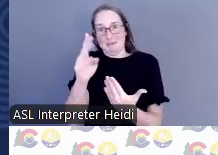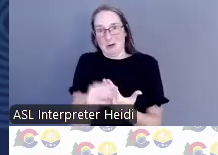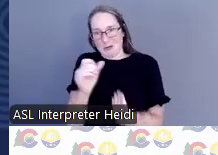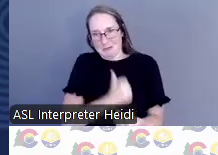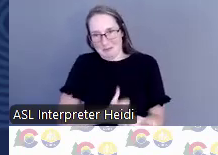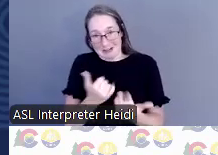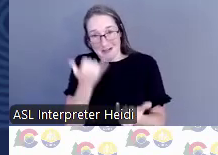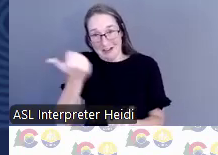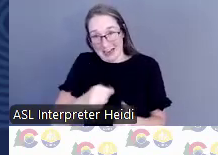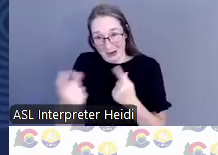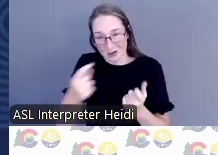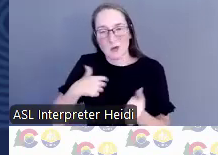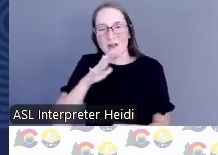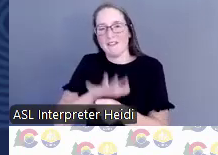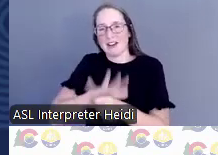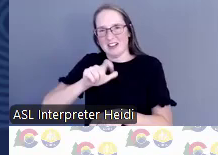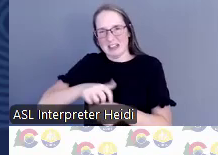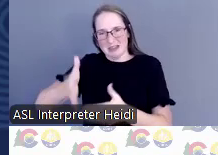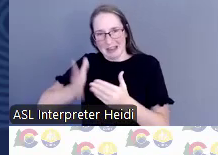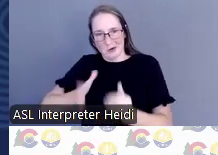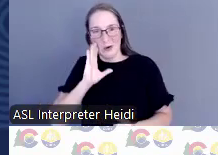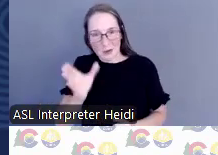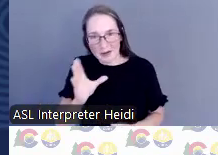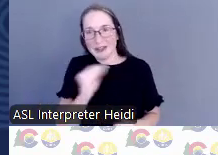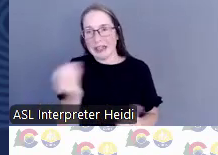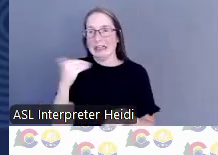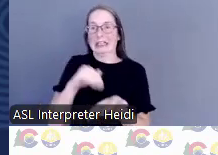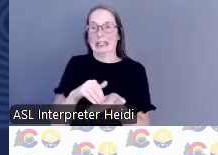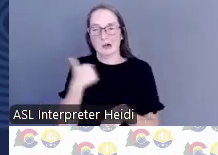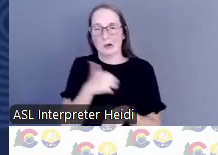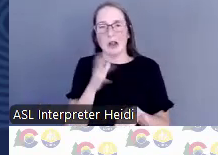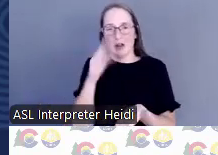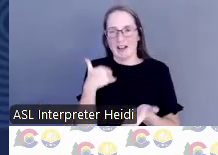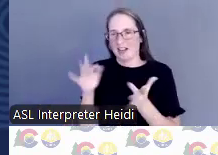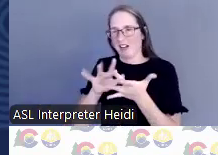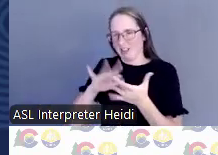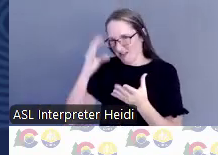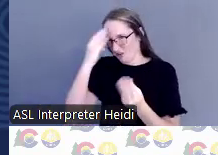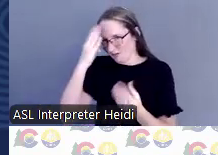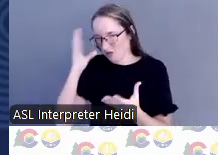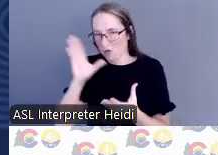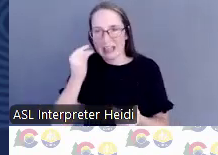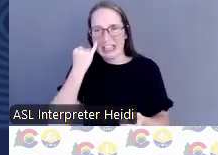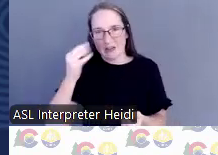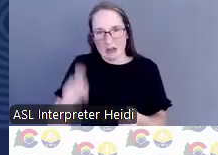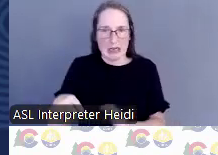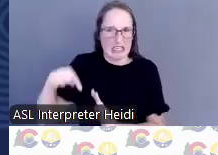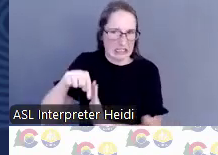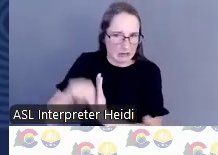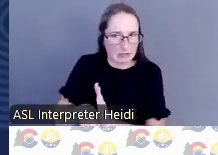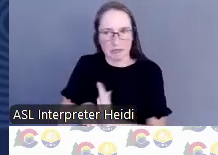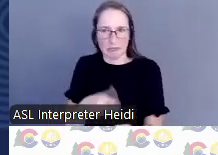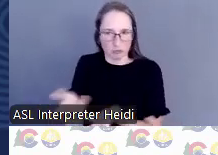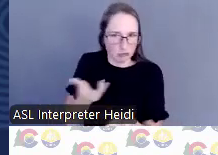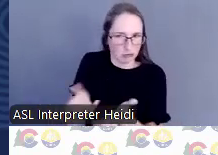there's any questions, we'll have time at the end. And again, we'll have our contact information if we need to do a deeper dive